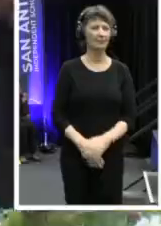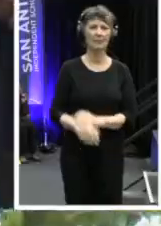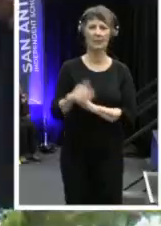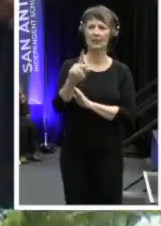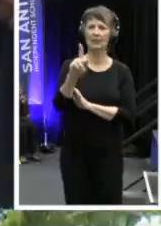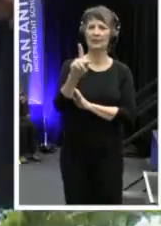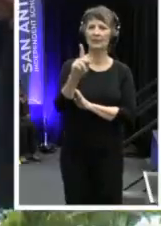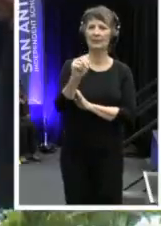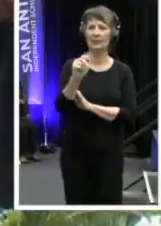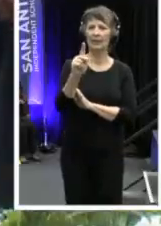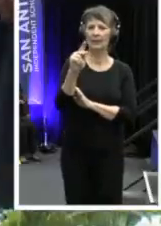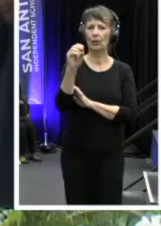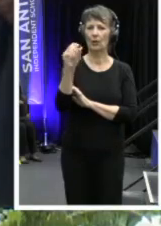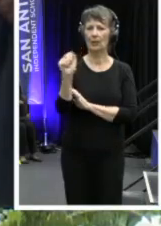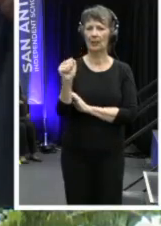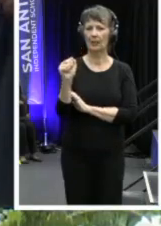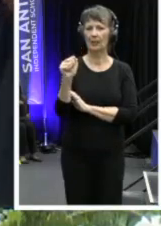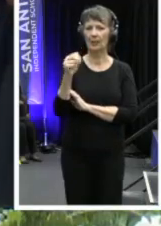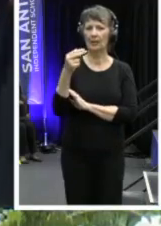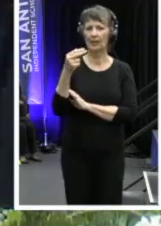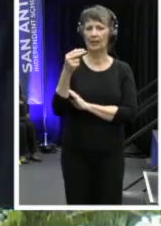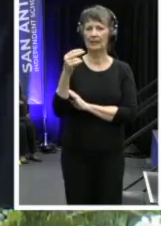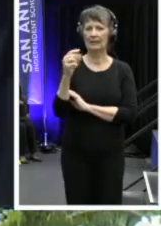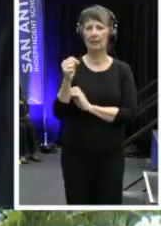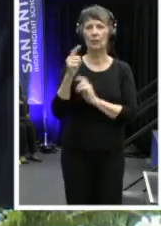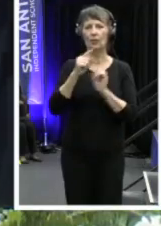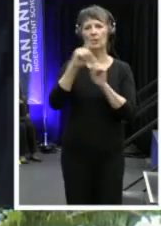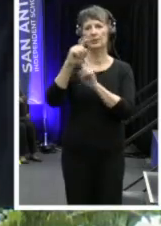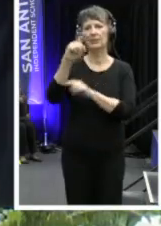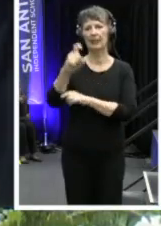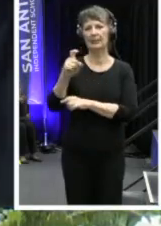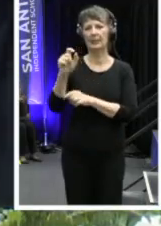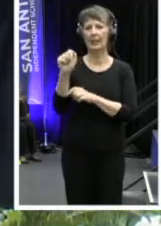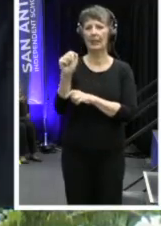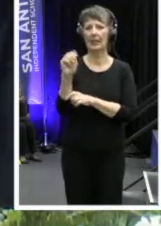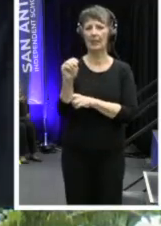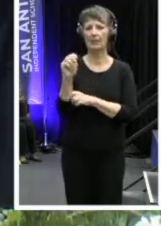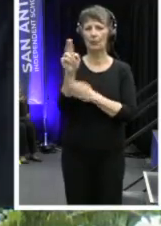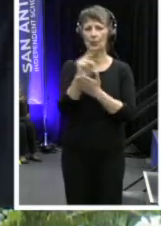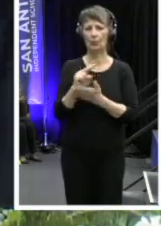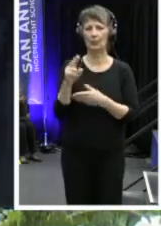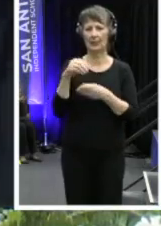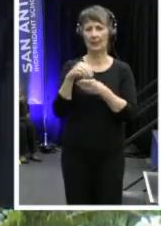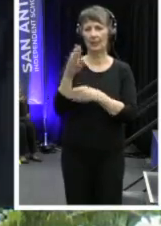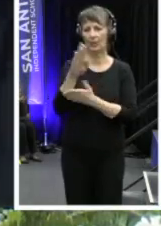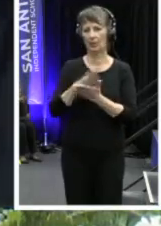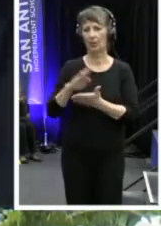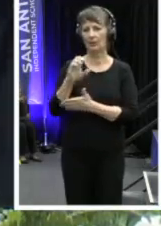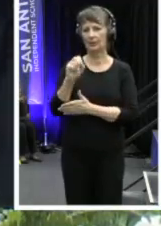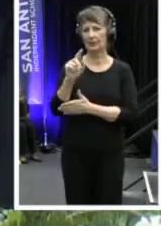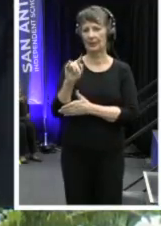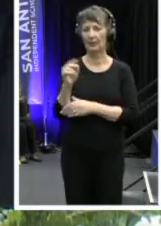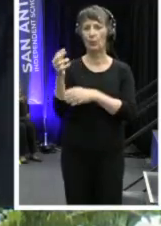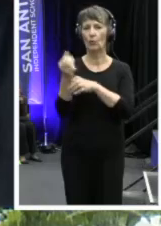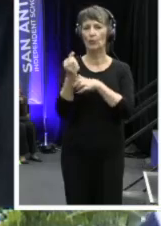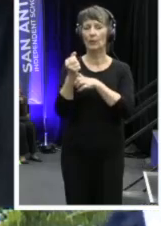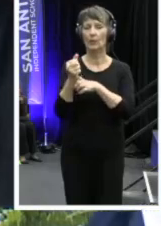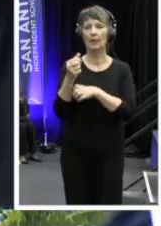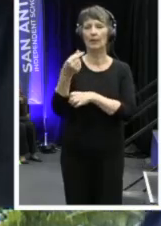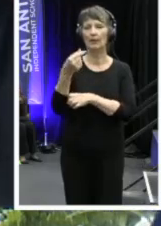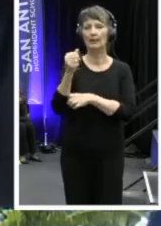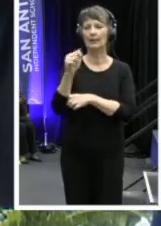Dakota Prairie Rose Osif will be attending Texas A&M University at College Station, recipient of the